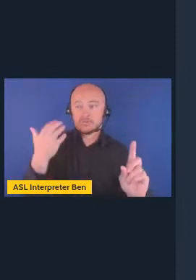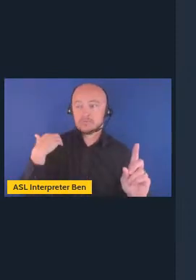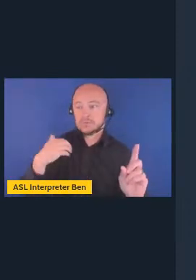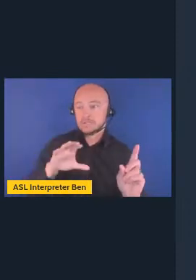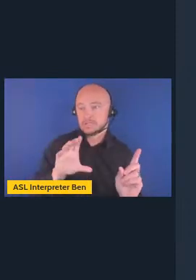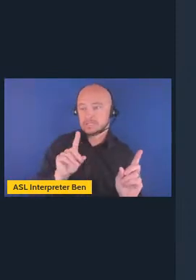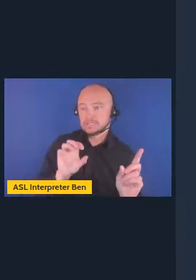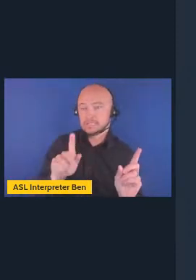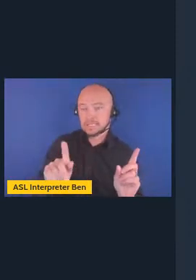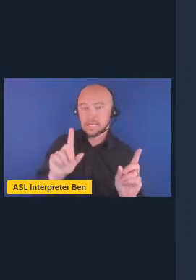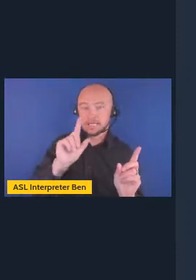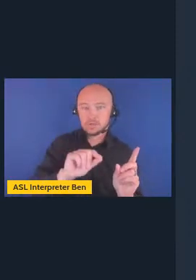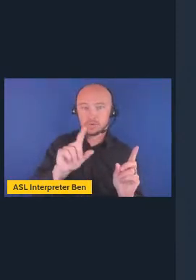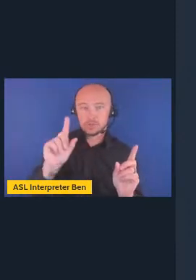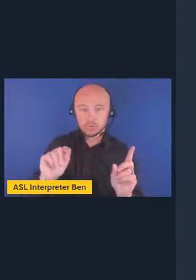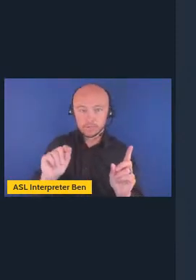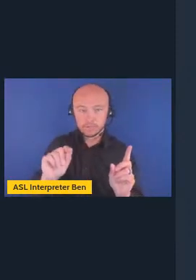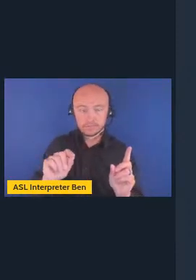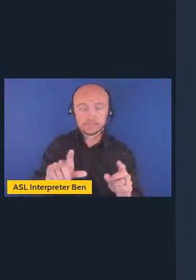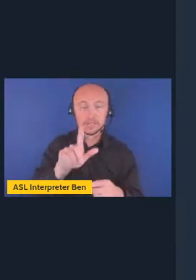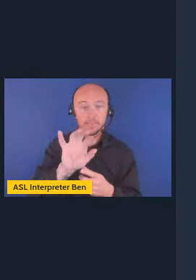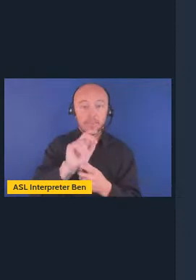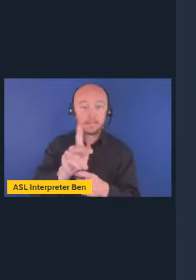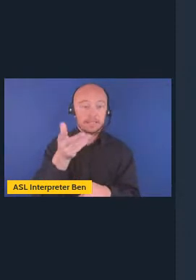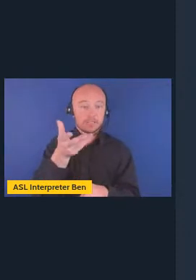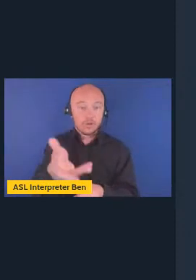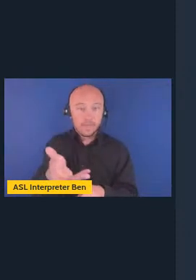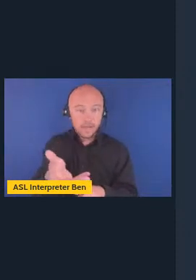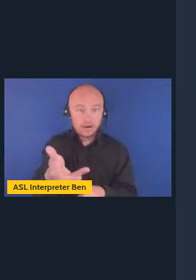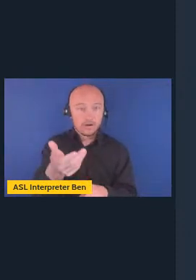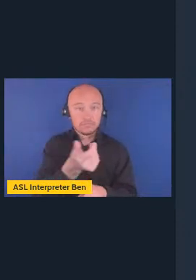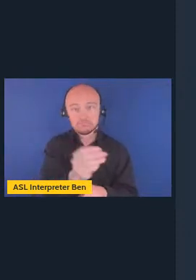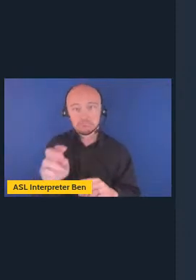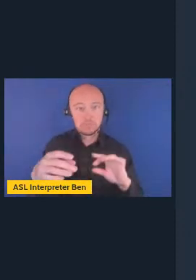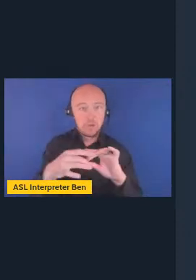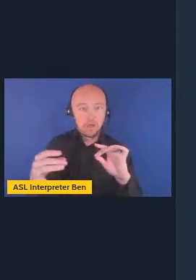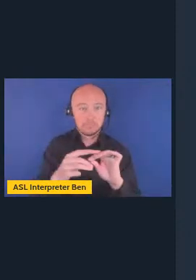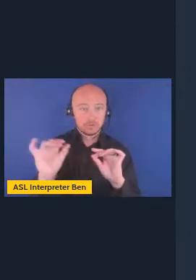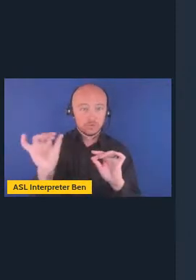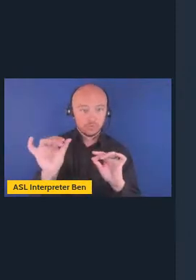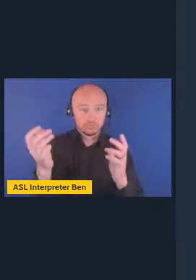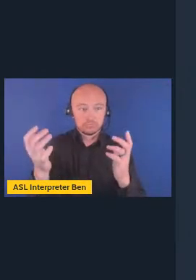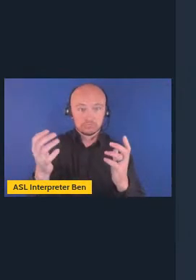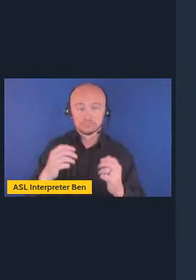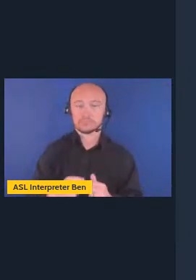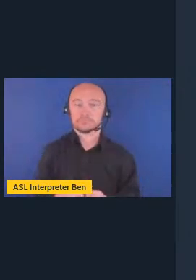Day 2020. The links are on the slide and probably somewhere in the comments.